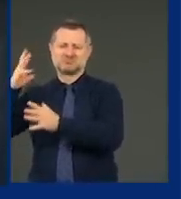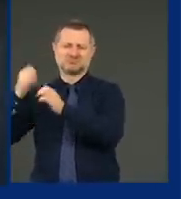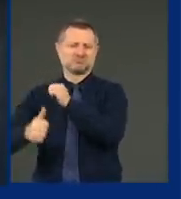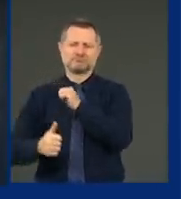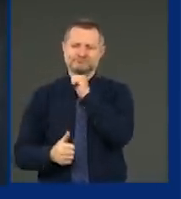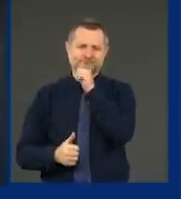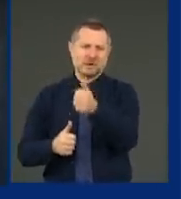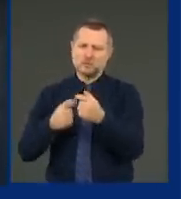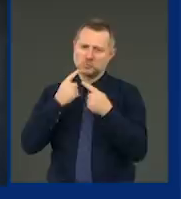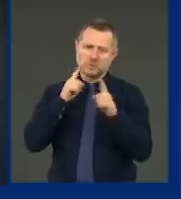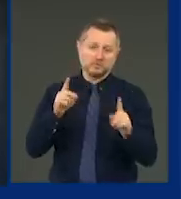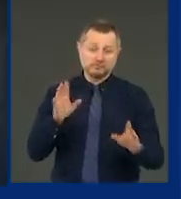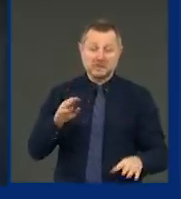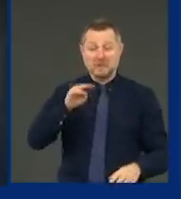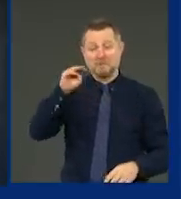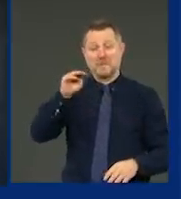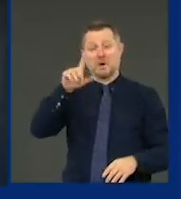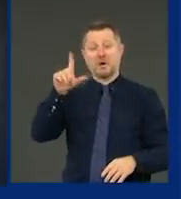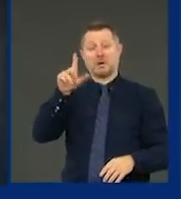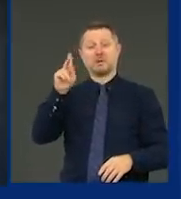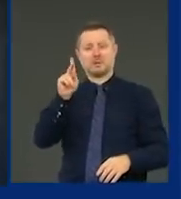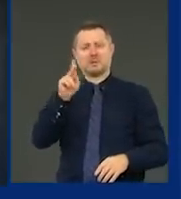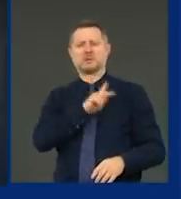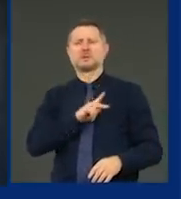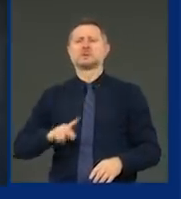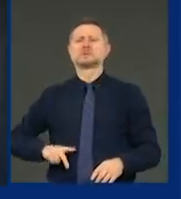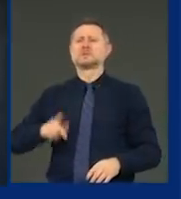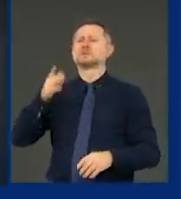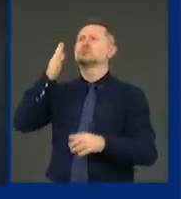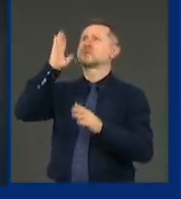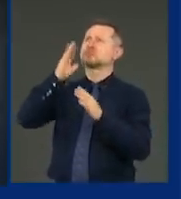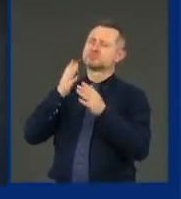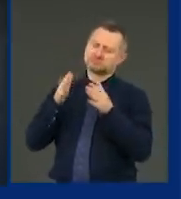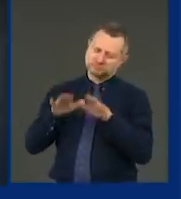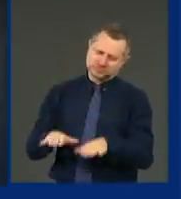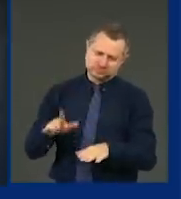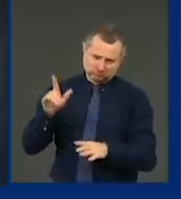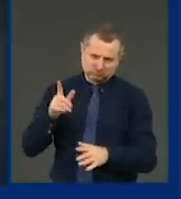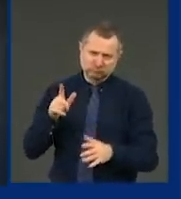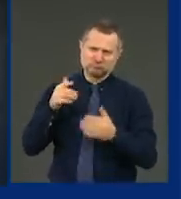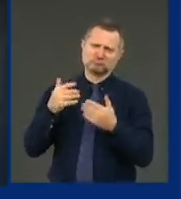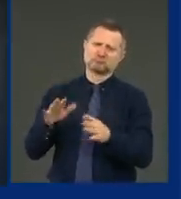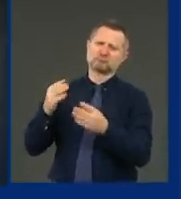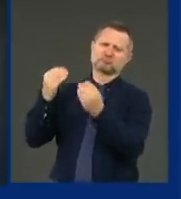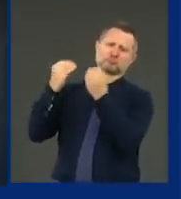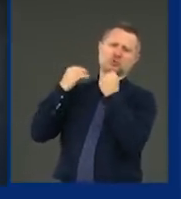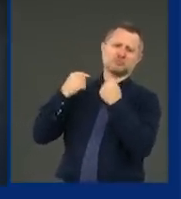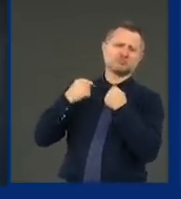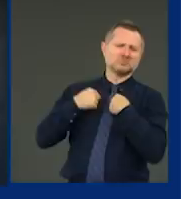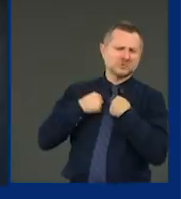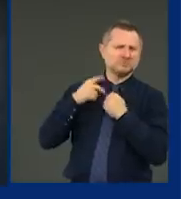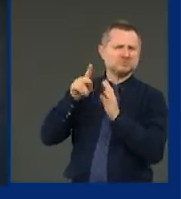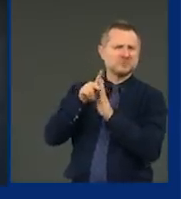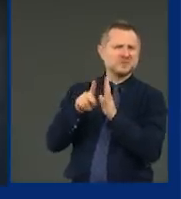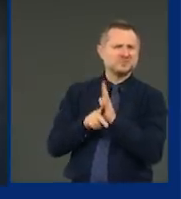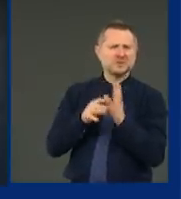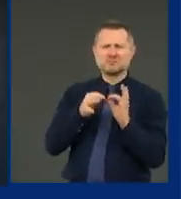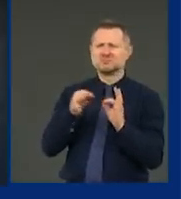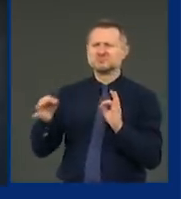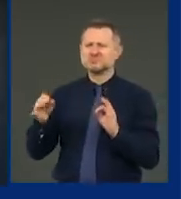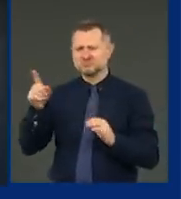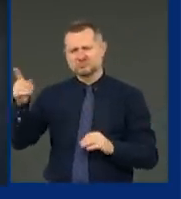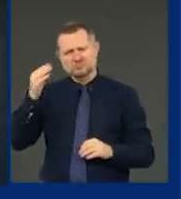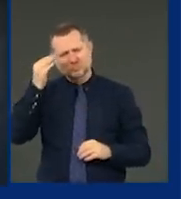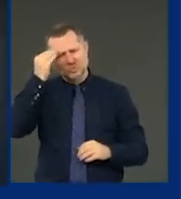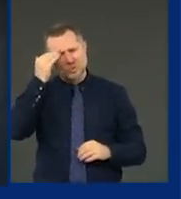Dr. King, God rest his soul, he taught us this. He taught us this. He knew better